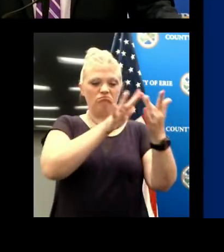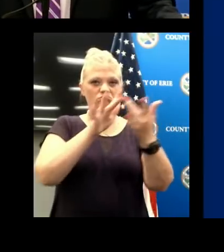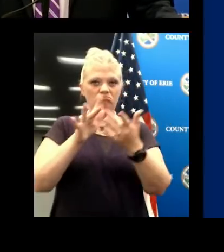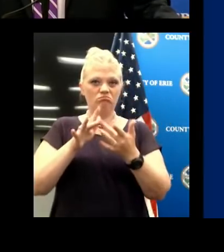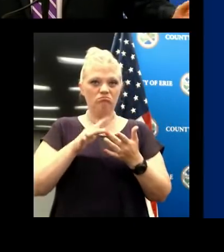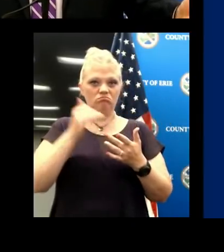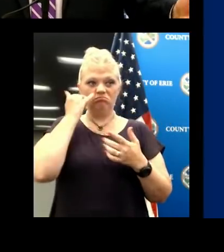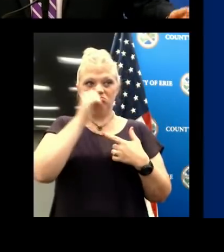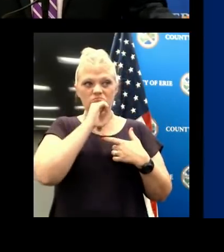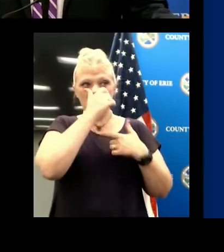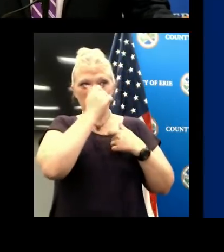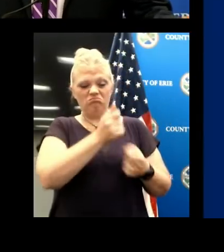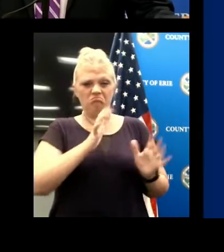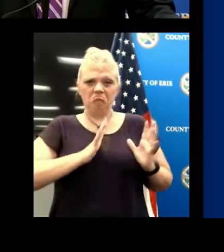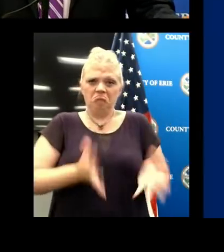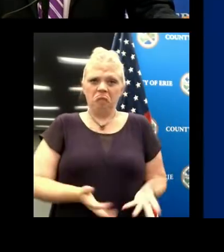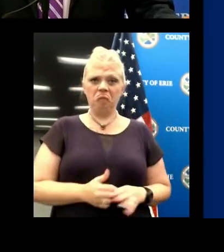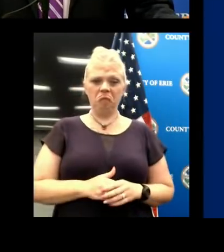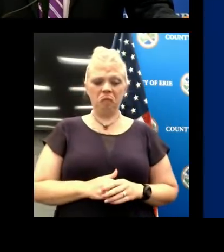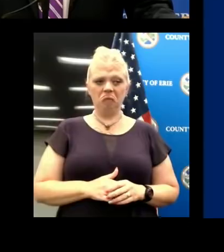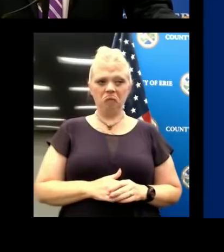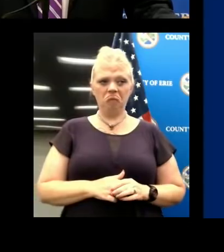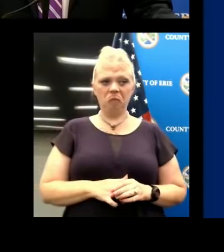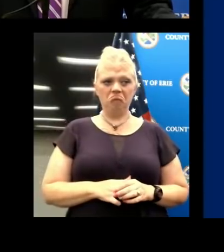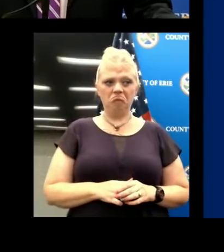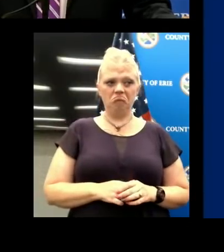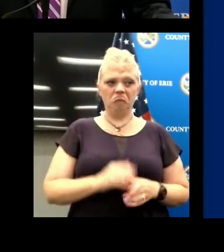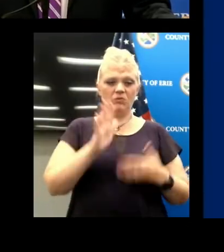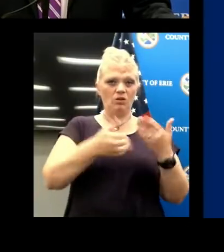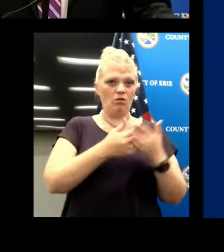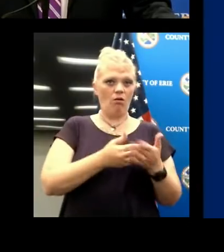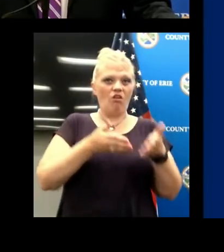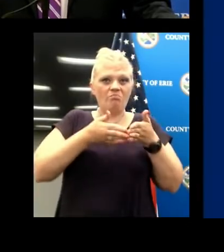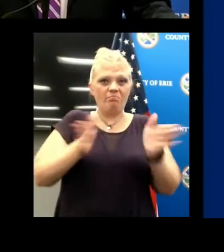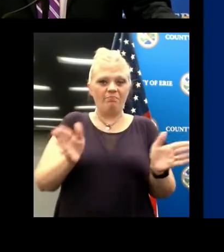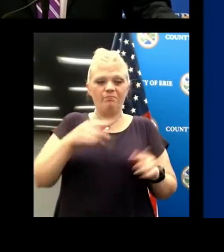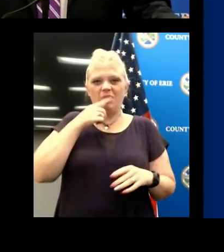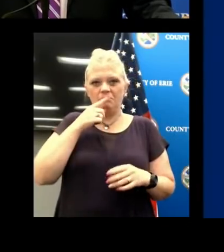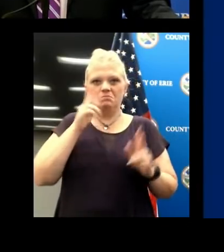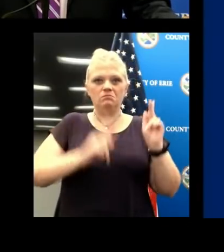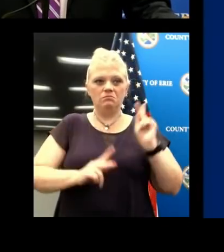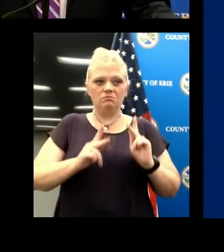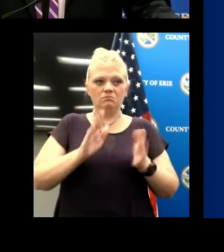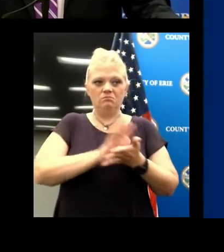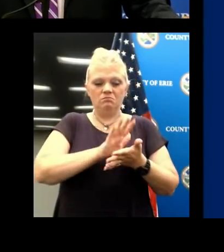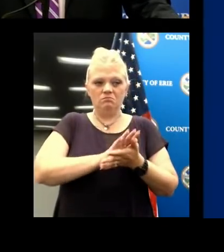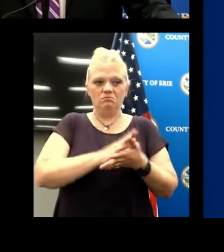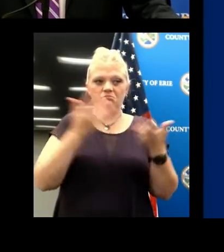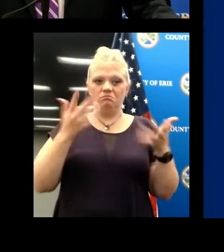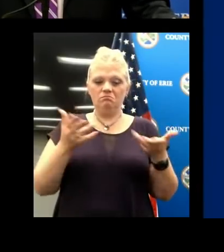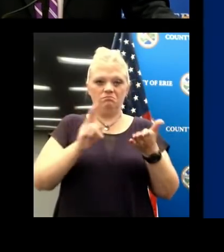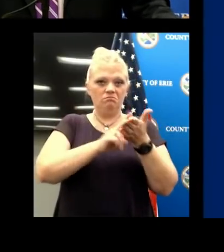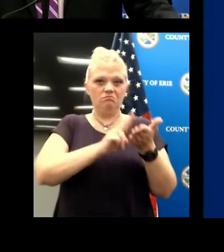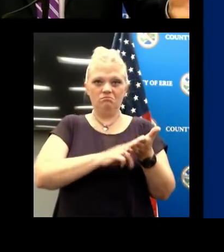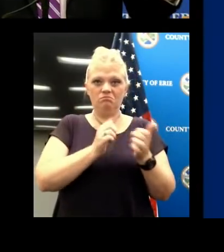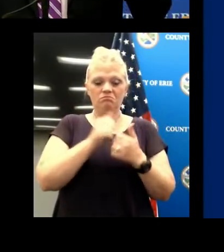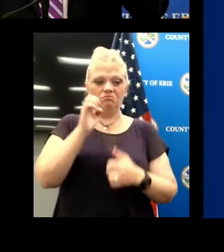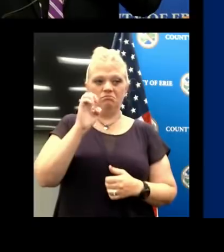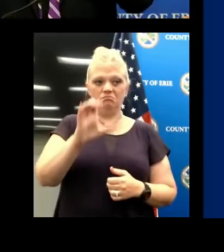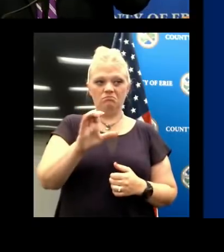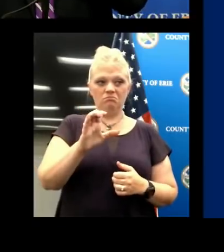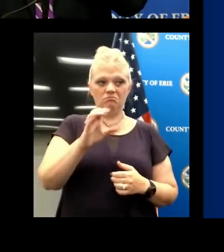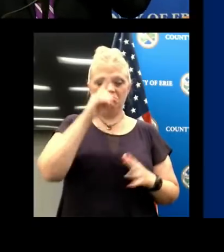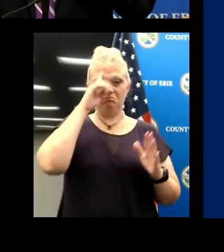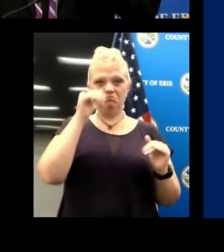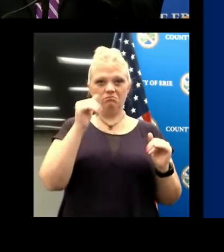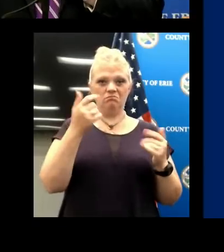they're not interested in it, so be it. But all public schools have signed contracts with Erie County. We're expecting